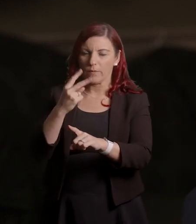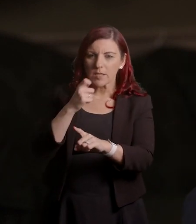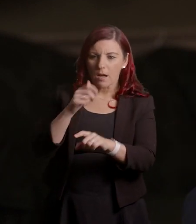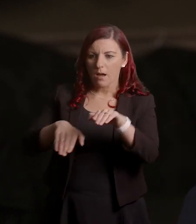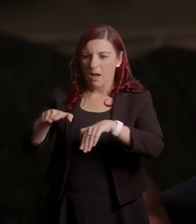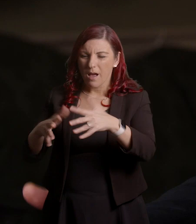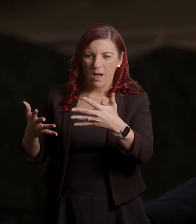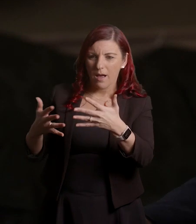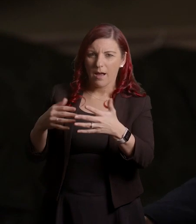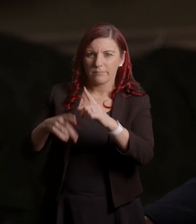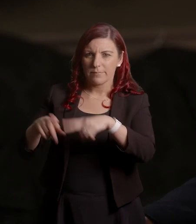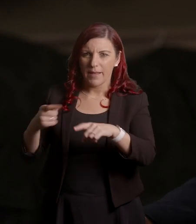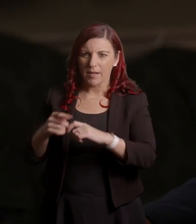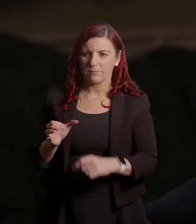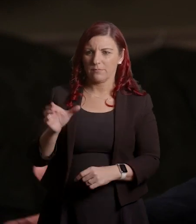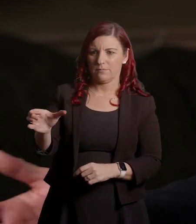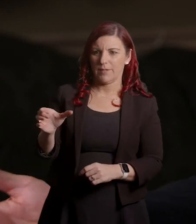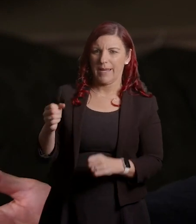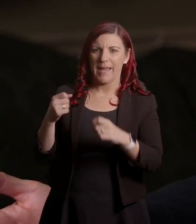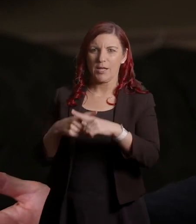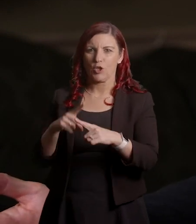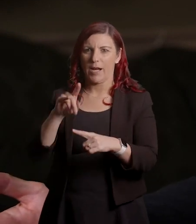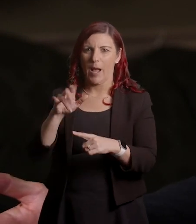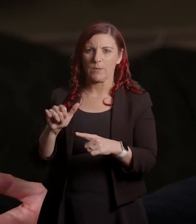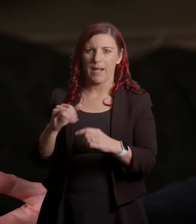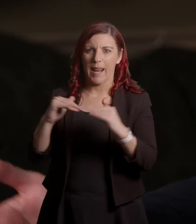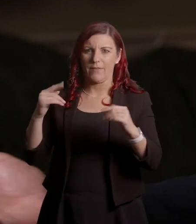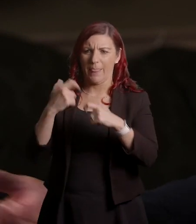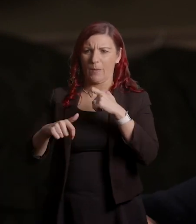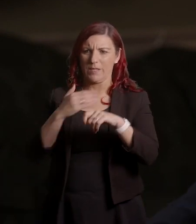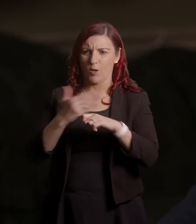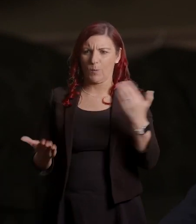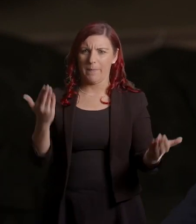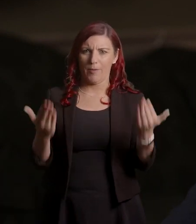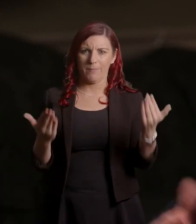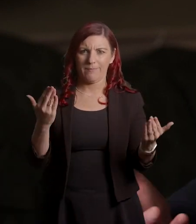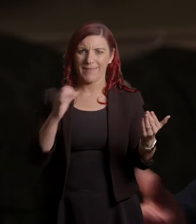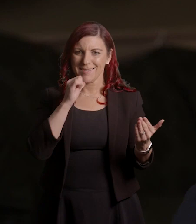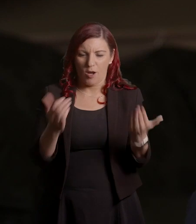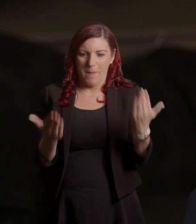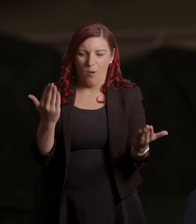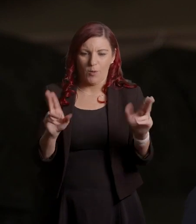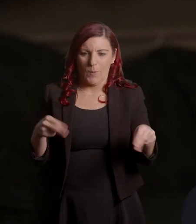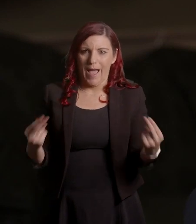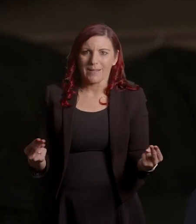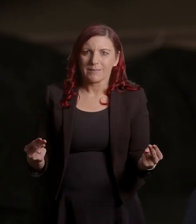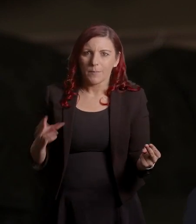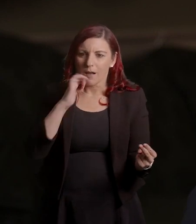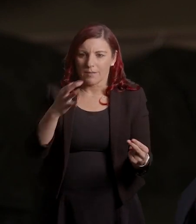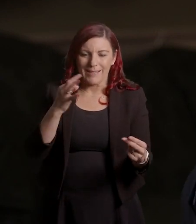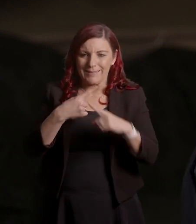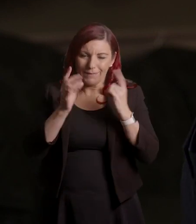2 feet, and then we put them out at inter-county level, at the highest level, and then we compare them. That's not comparable. It's not comparable